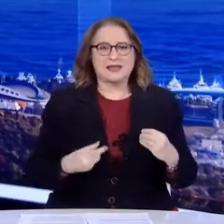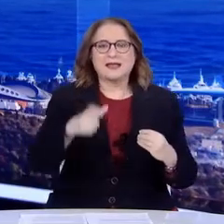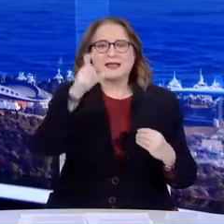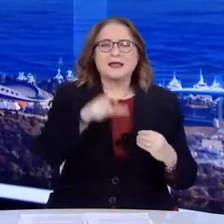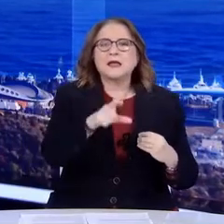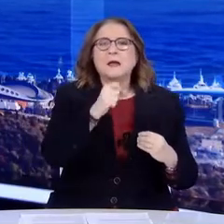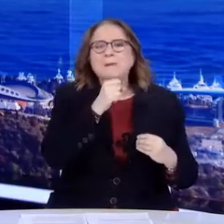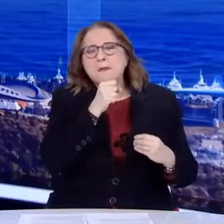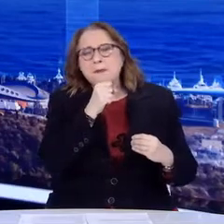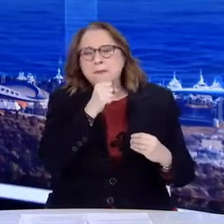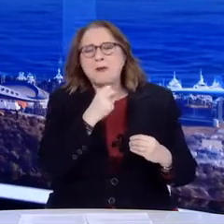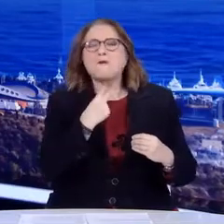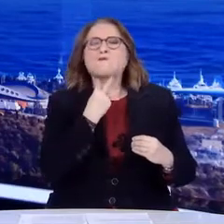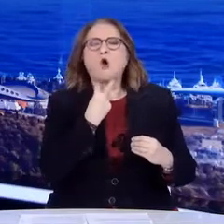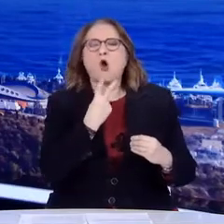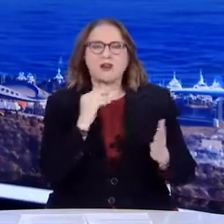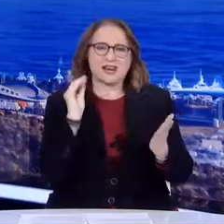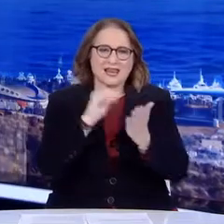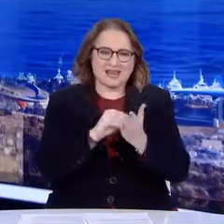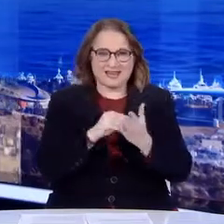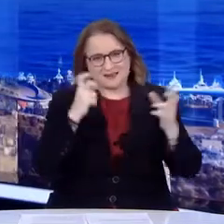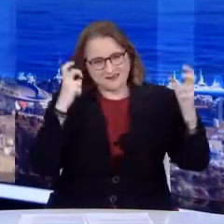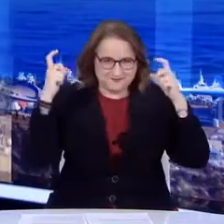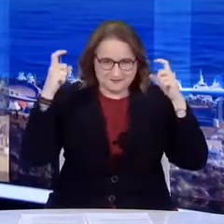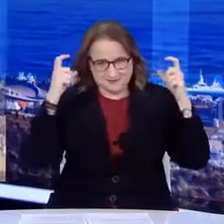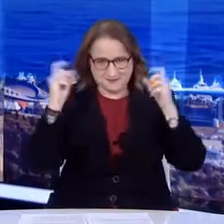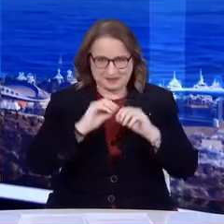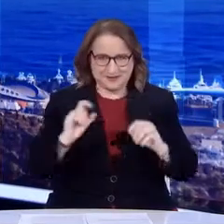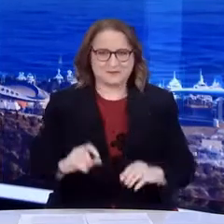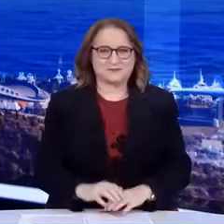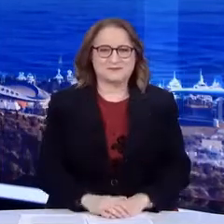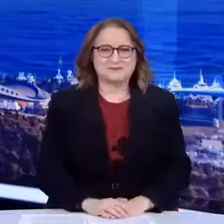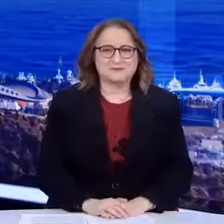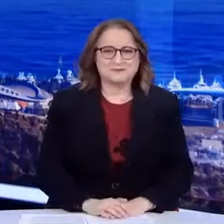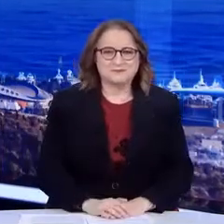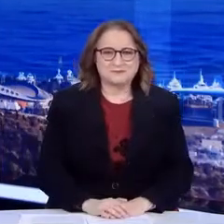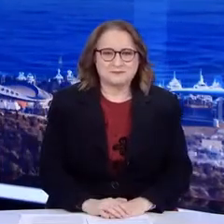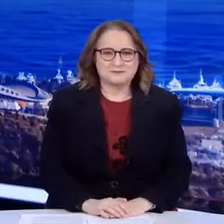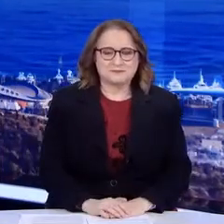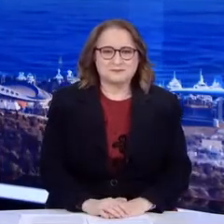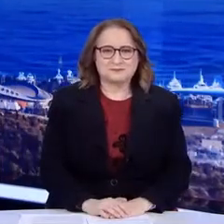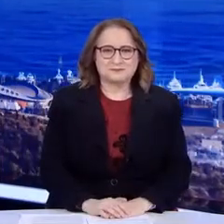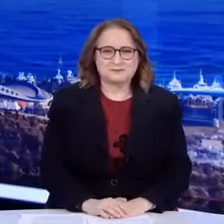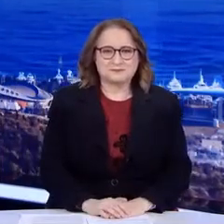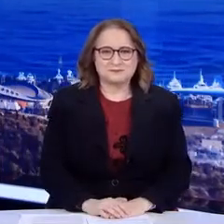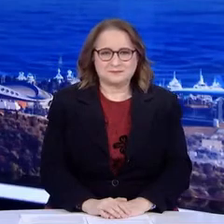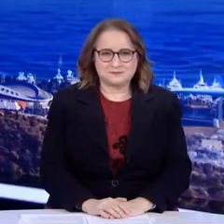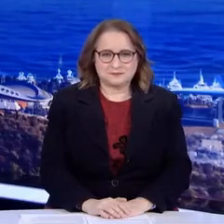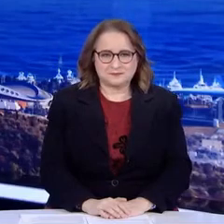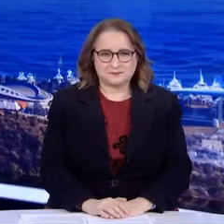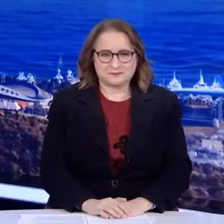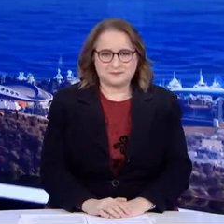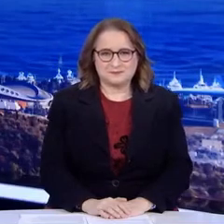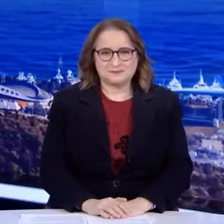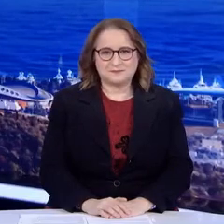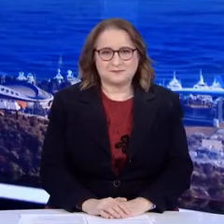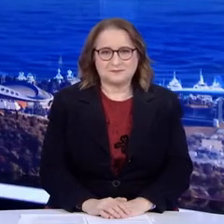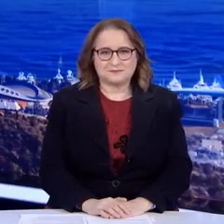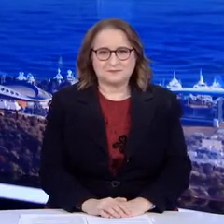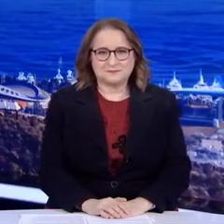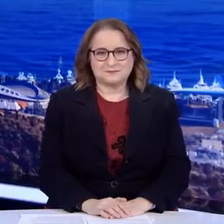your best life. I gave you an opportunity, a chance to show the world that you're more than just a scary